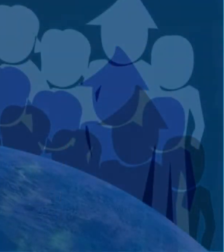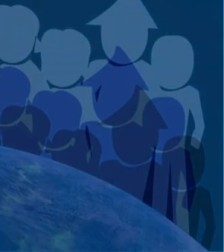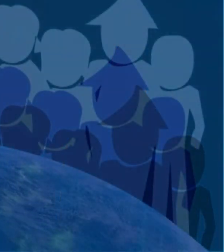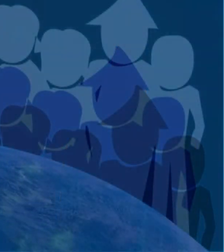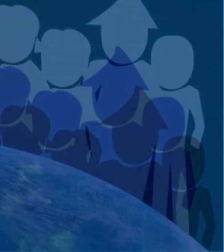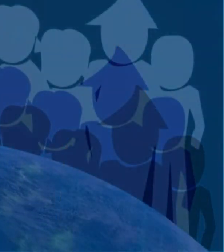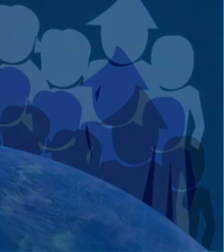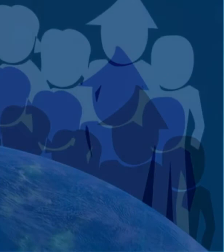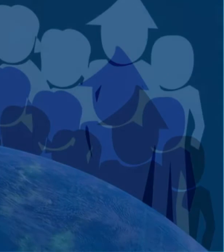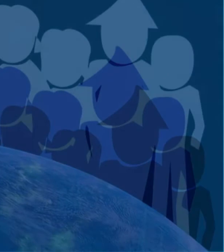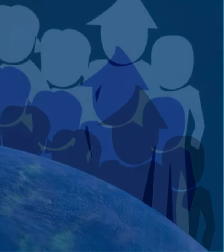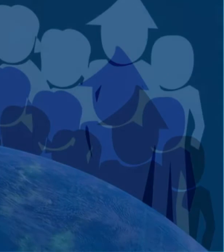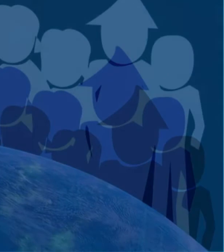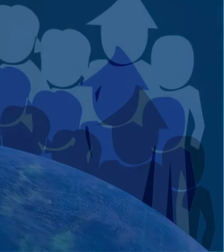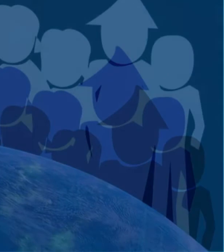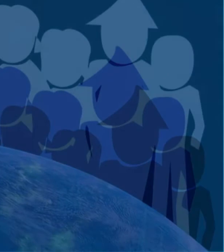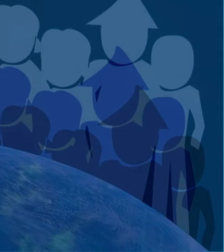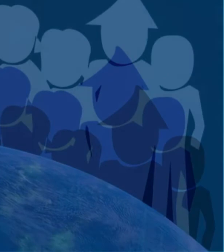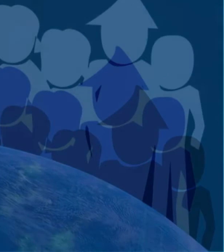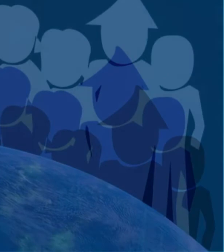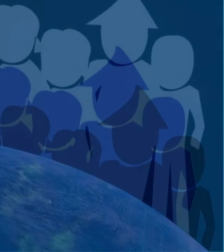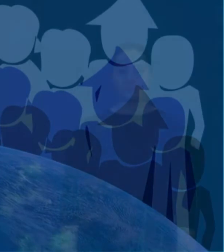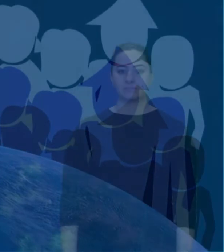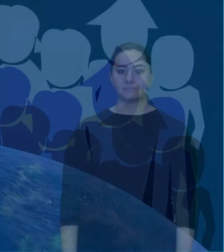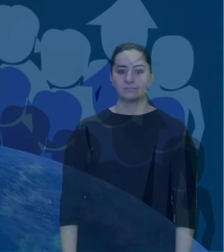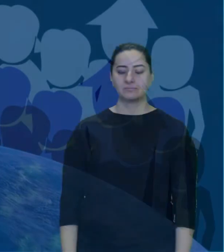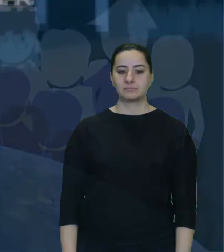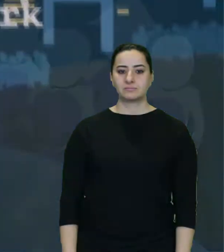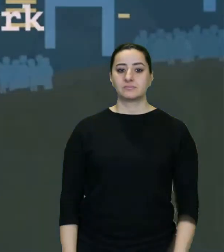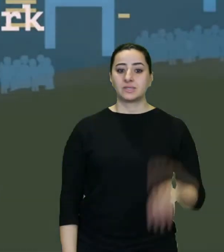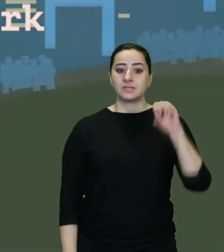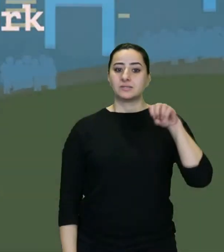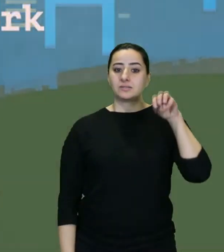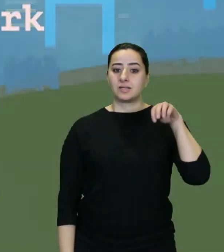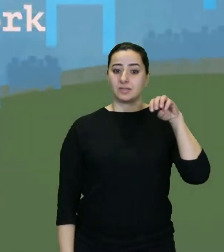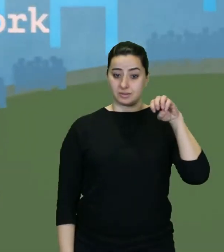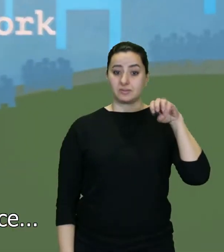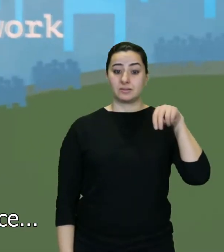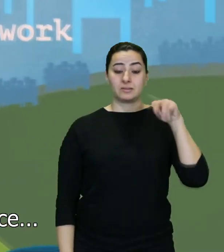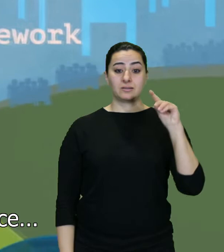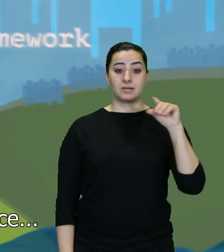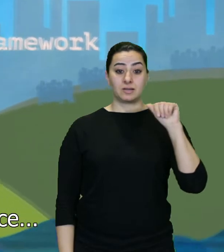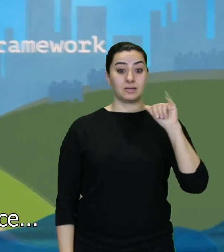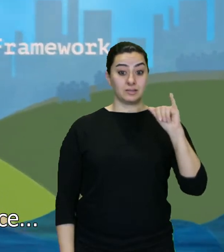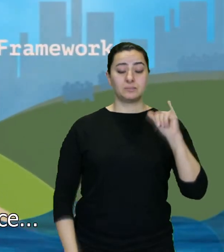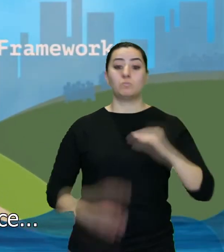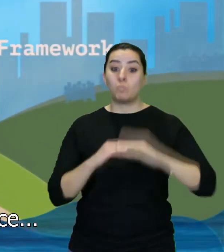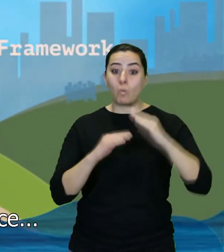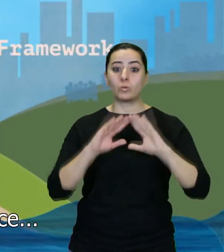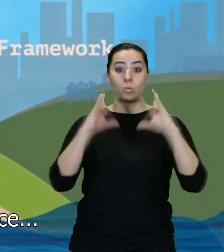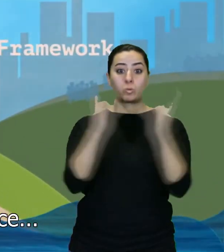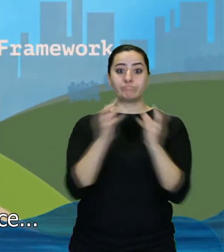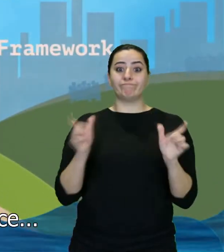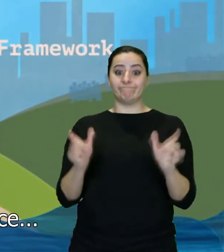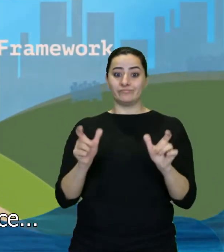on top of it, 1/3 of the Earth and figures of people at the background. The Sendai Framework is a call to action over the next 15 years